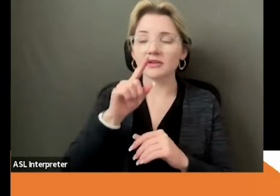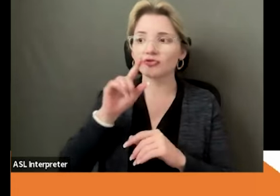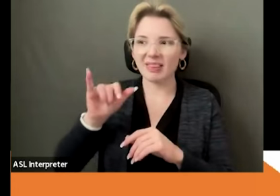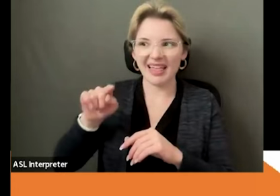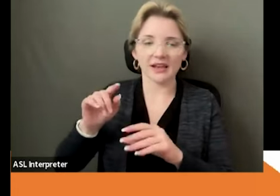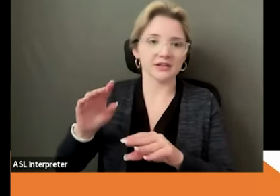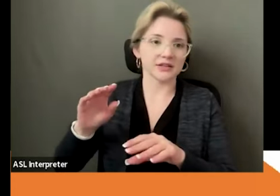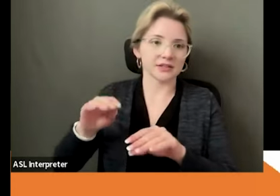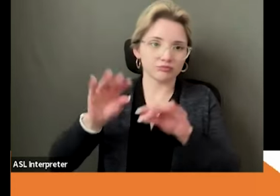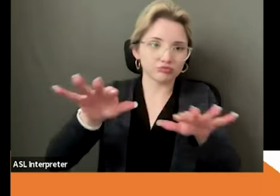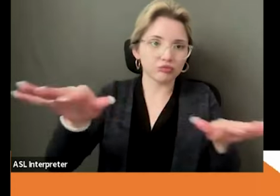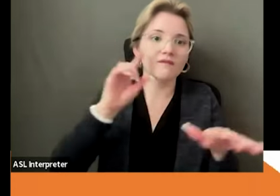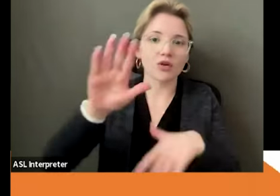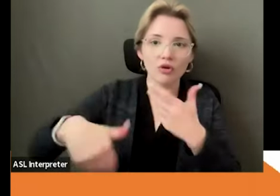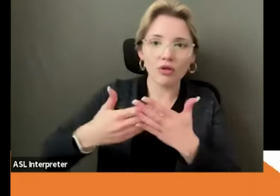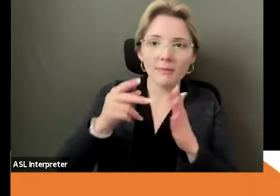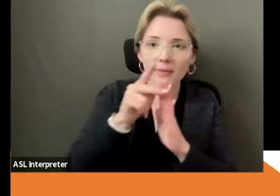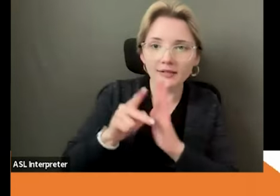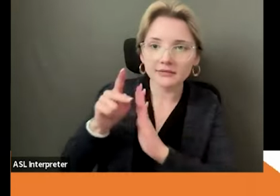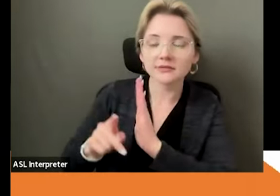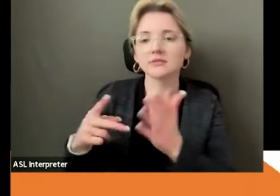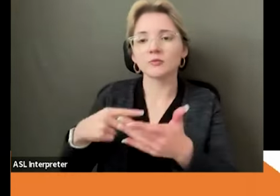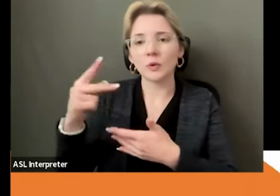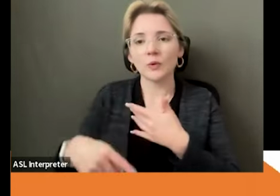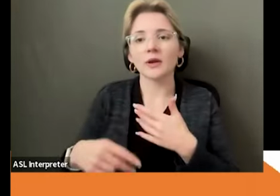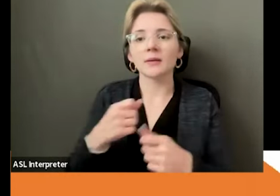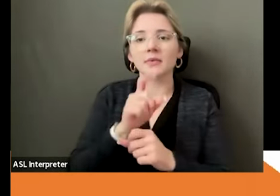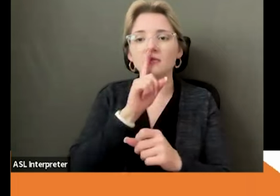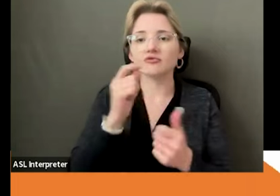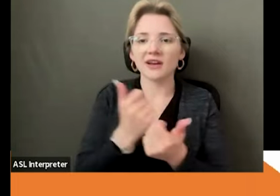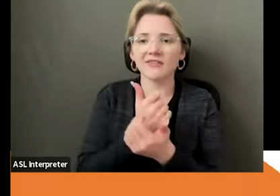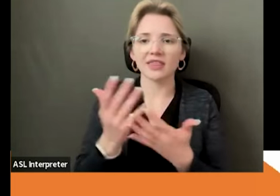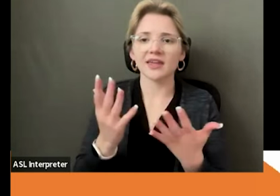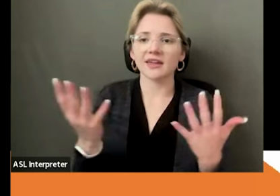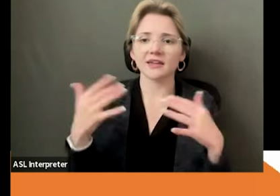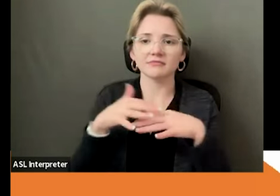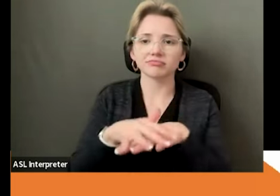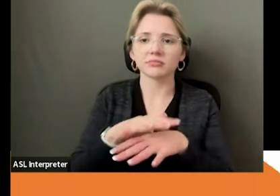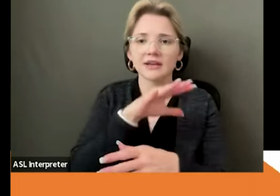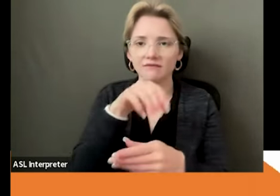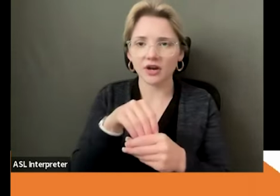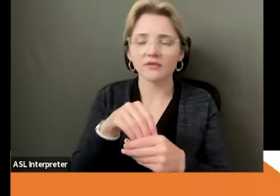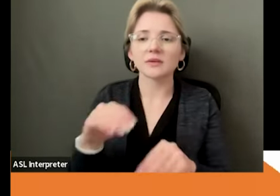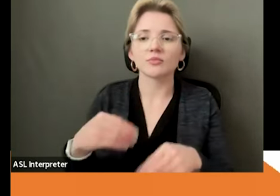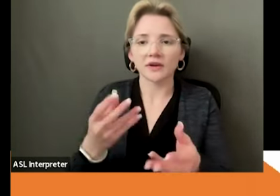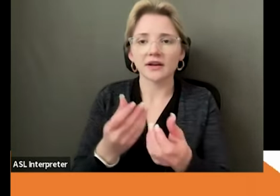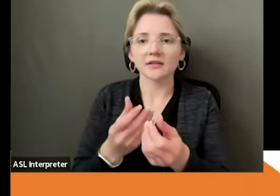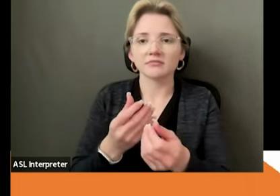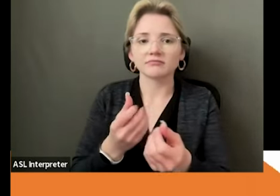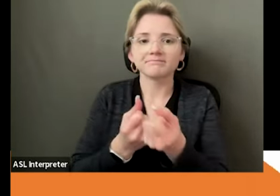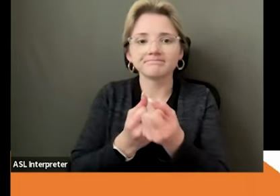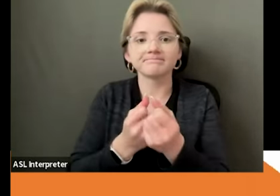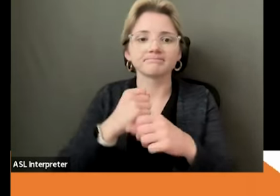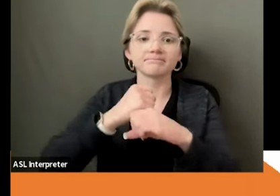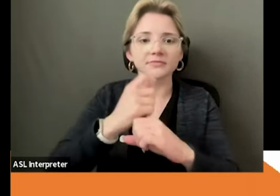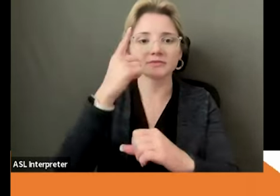policies, the programs are incorporating the protections for survivors. In addition, we